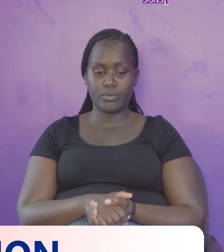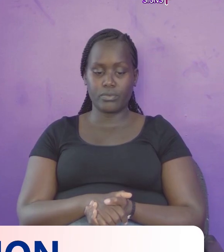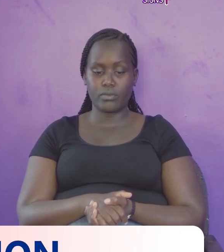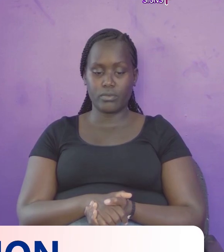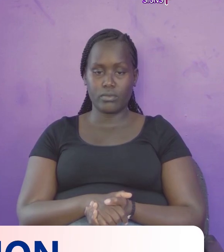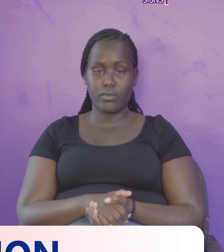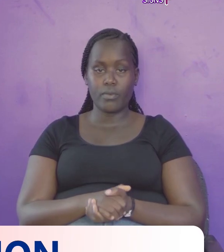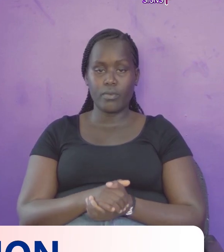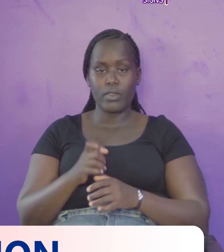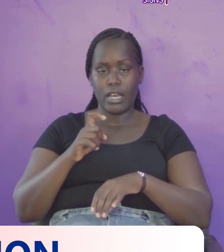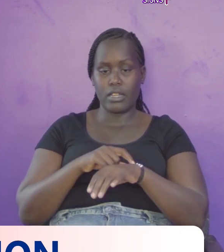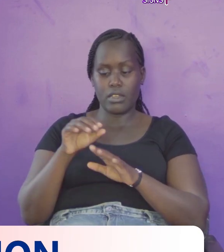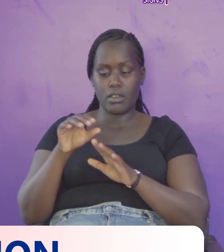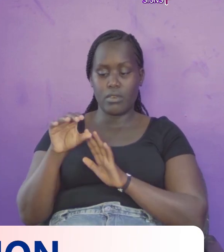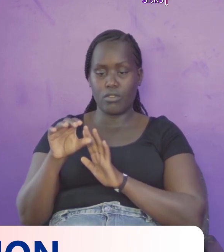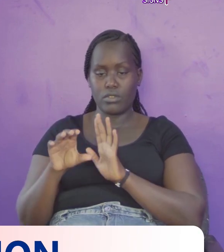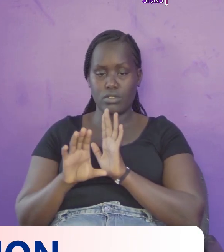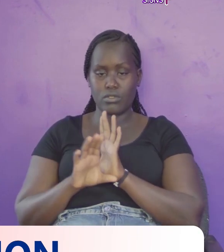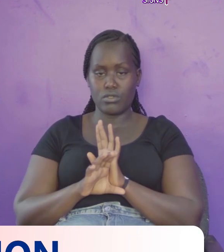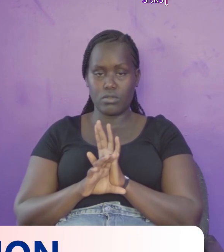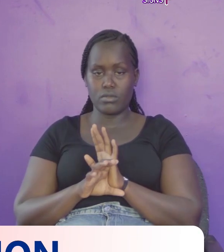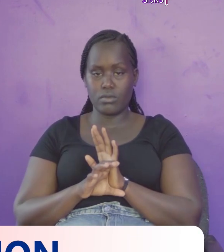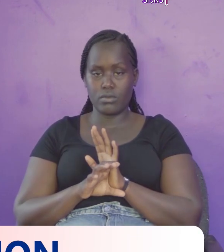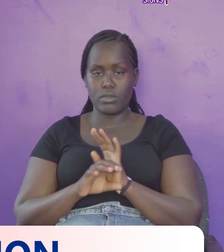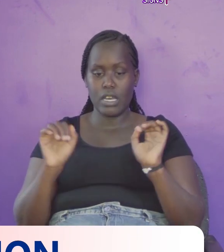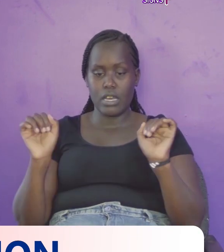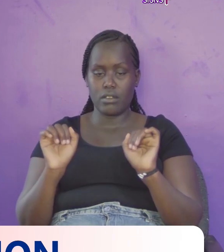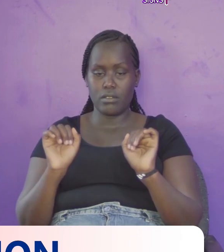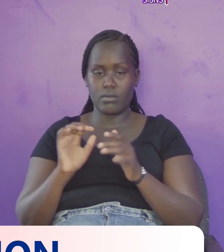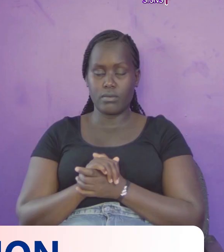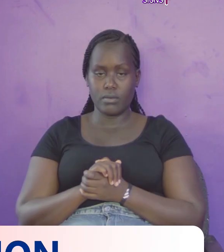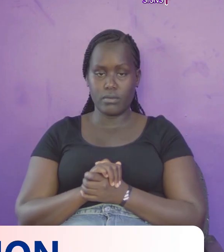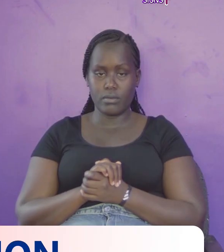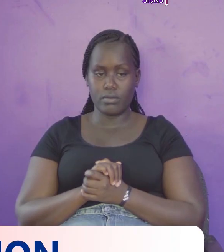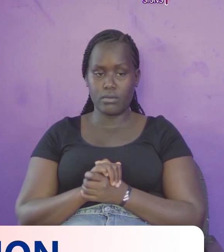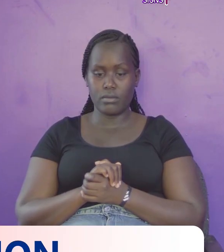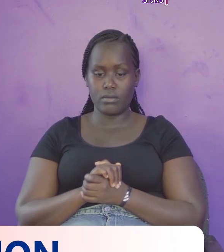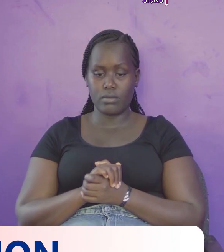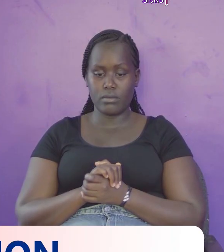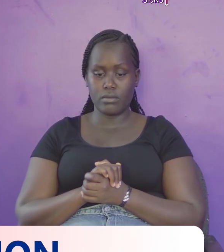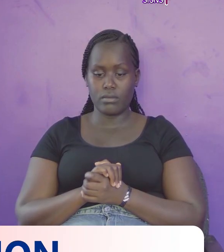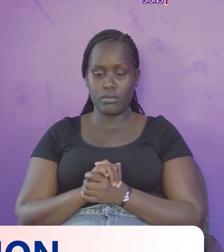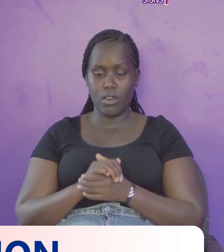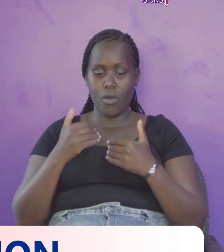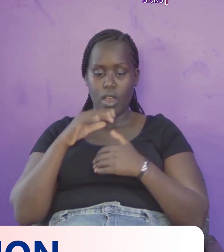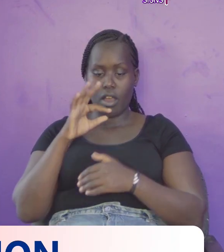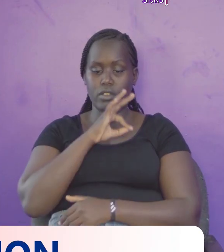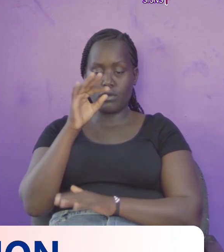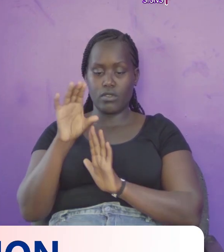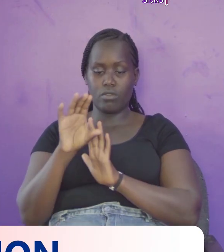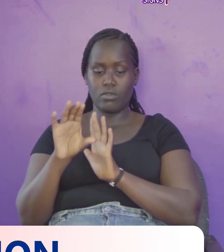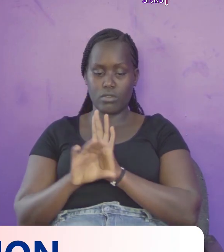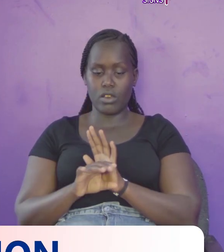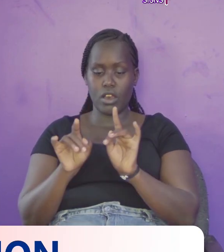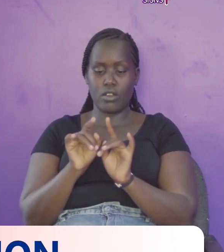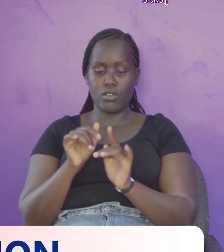And you know when a constitution is written... That is the only answer now, because you cannot force me. Mr. Jonah, let me tell you. There is the spirit of the constitution. Yes. And there is the